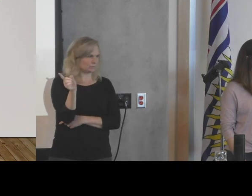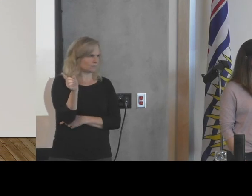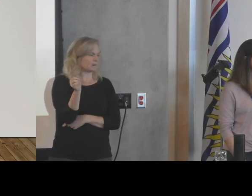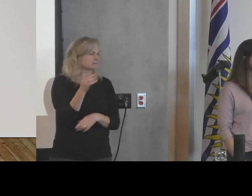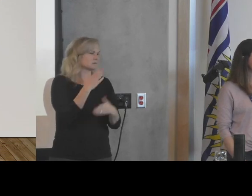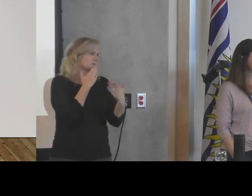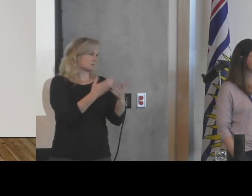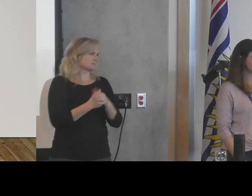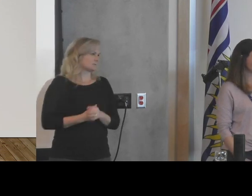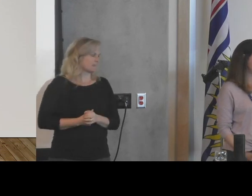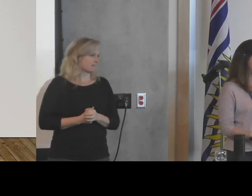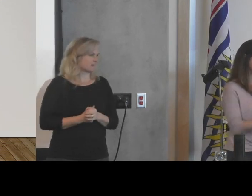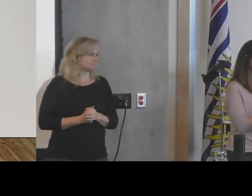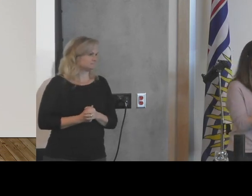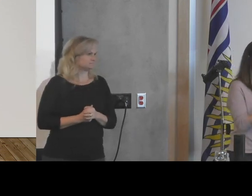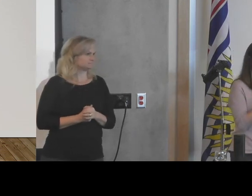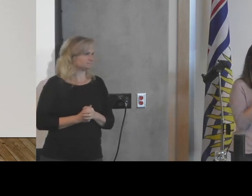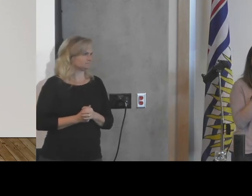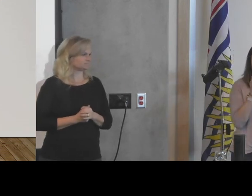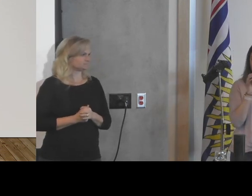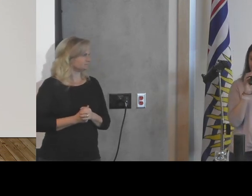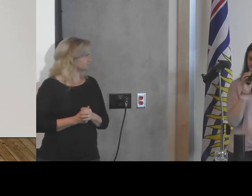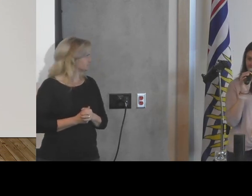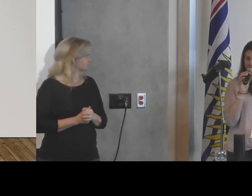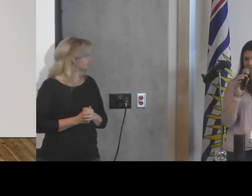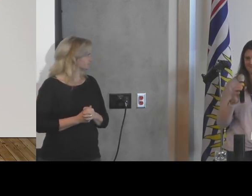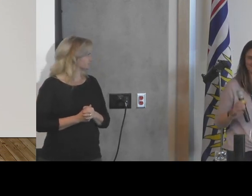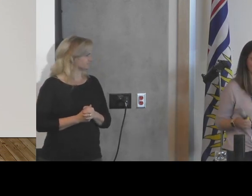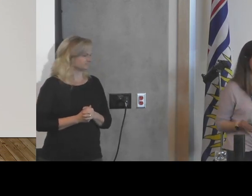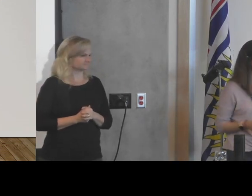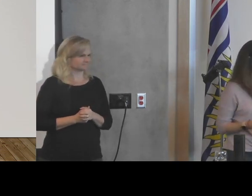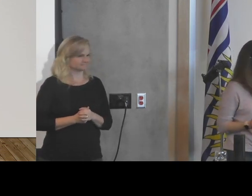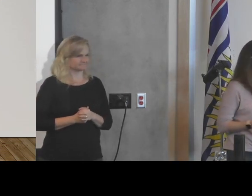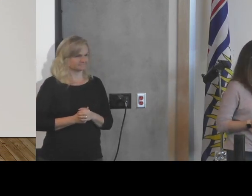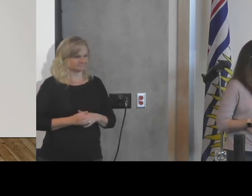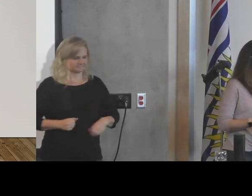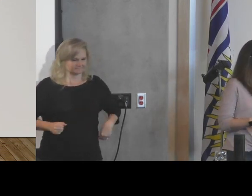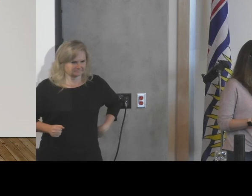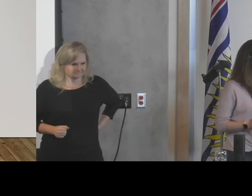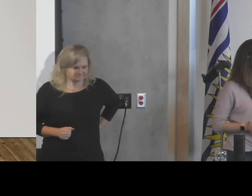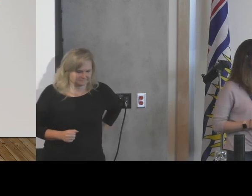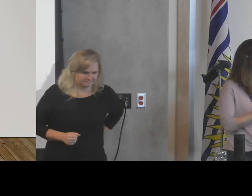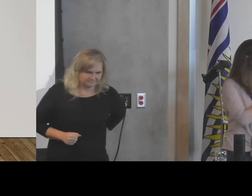thank you. I agree, thanks.